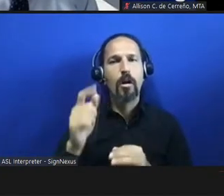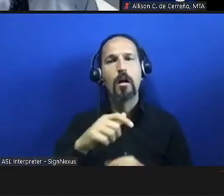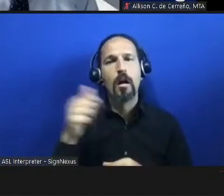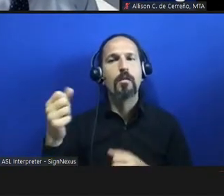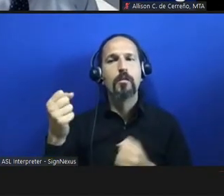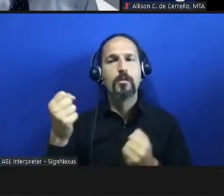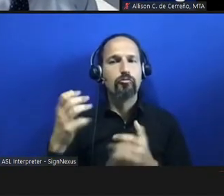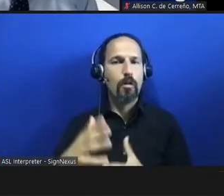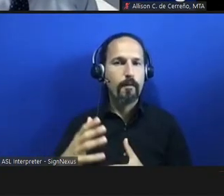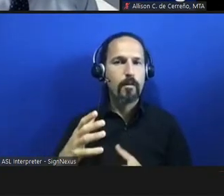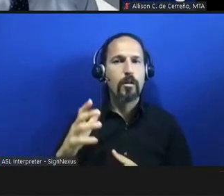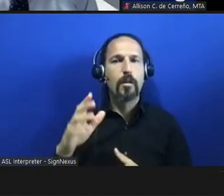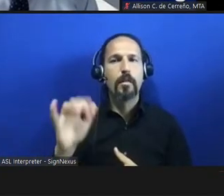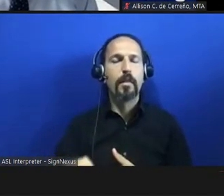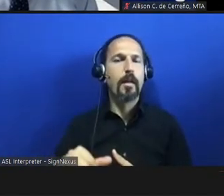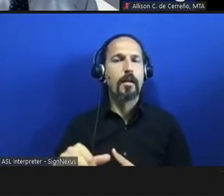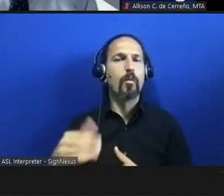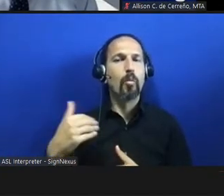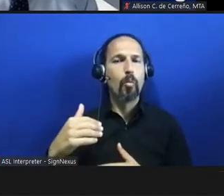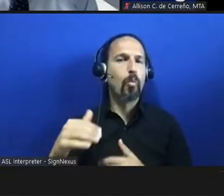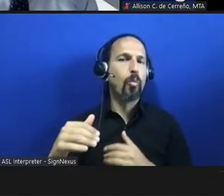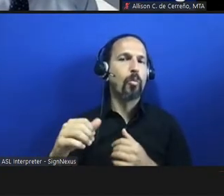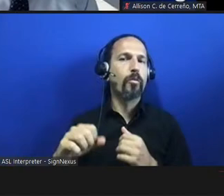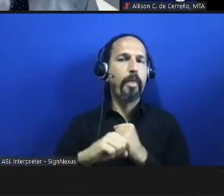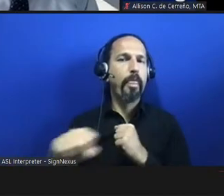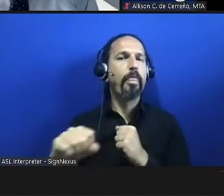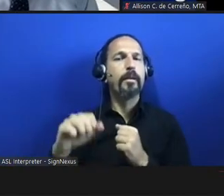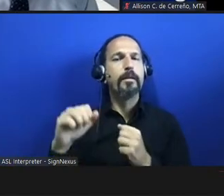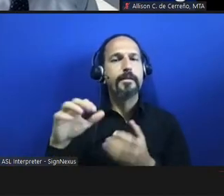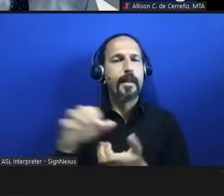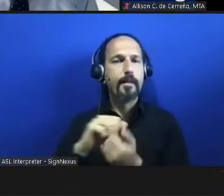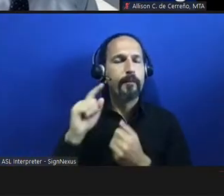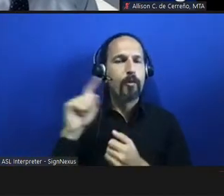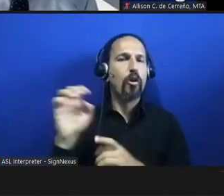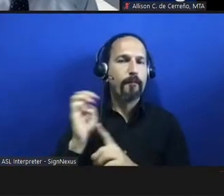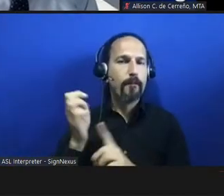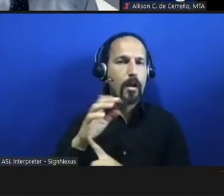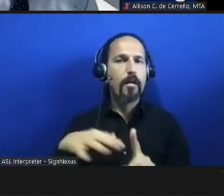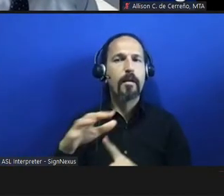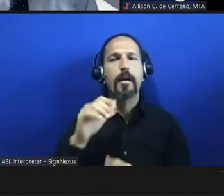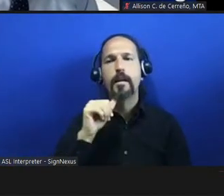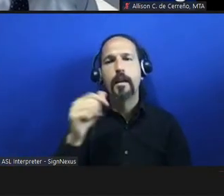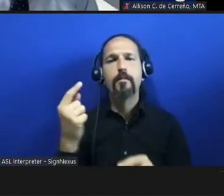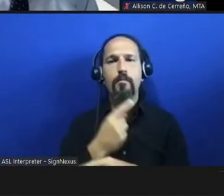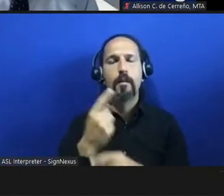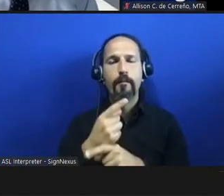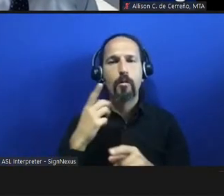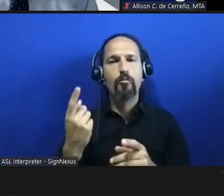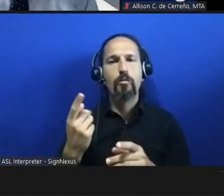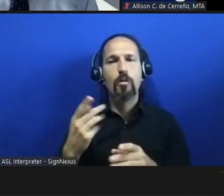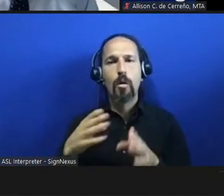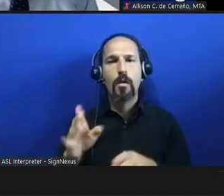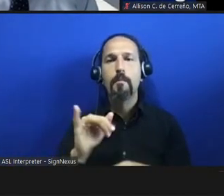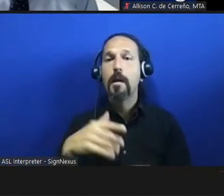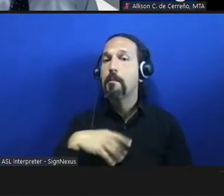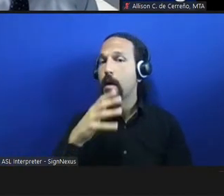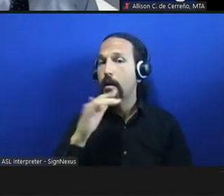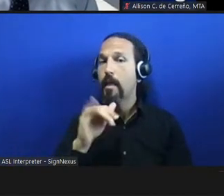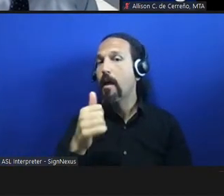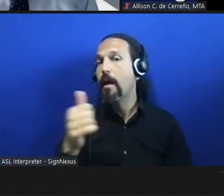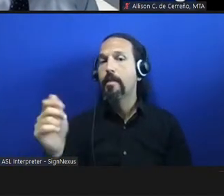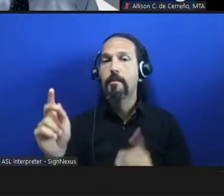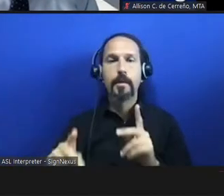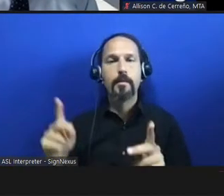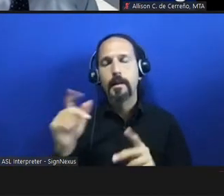drivers the damage she exacts on the environment and the inefficient use of the public right-of-way my mother like most other people